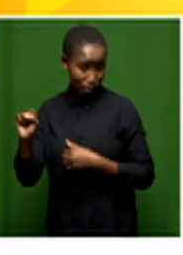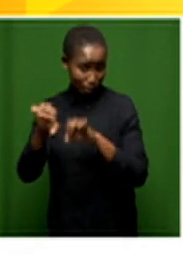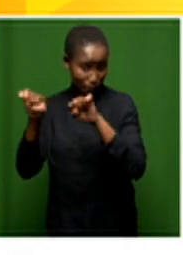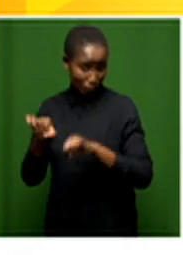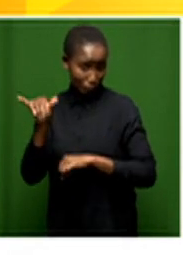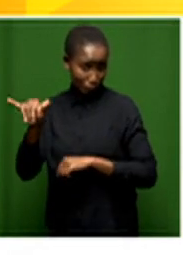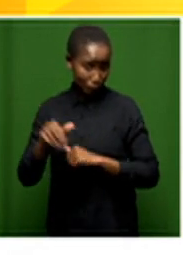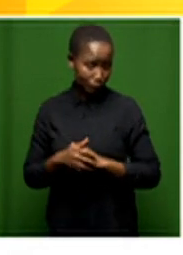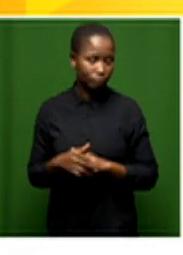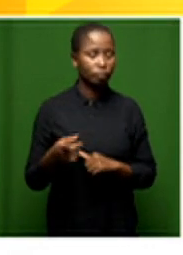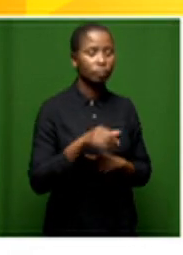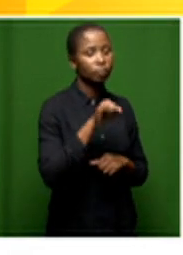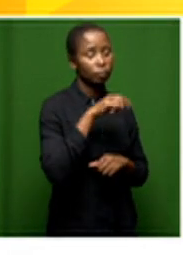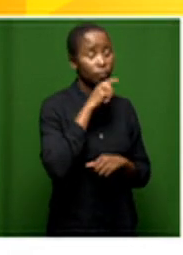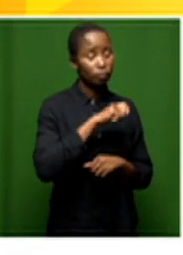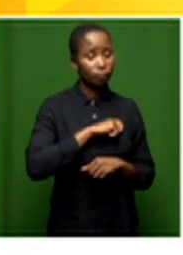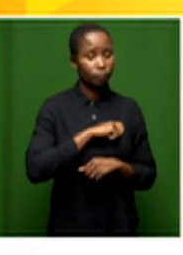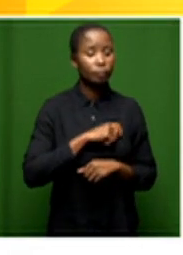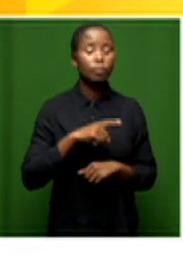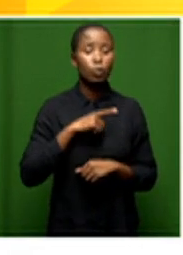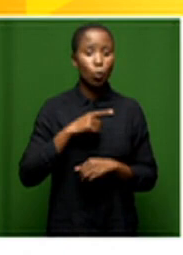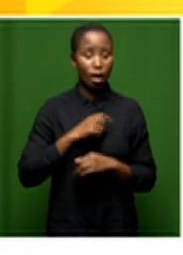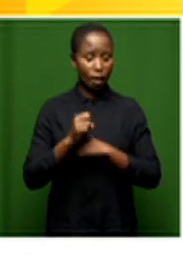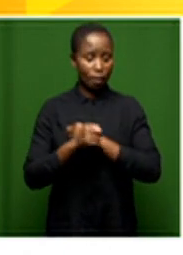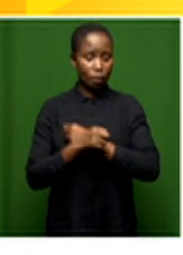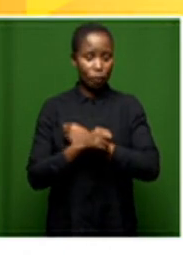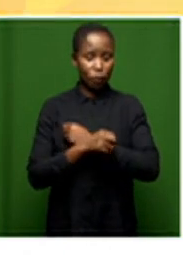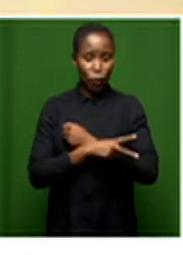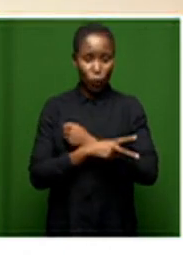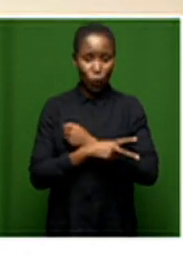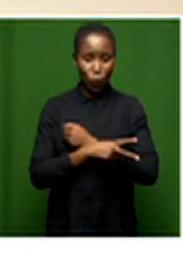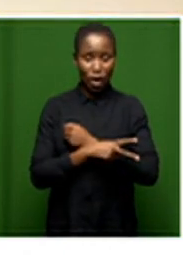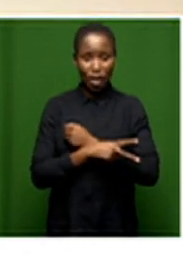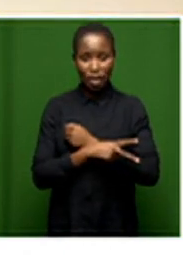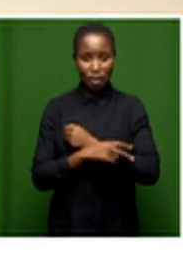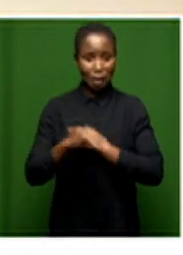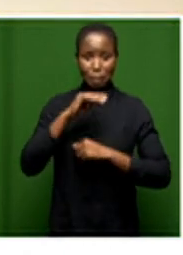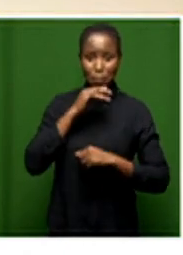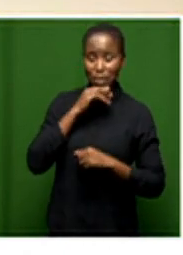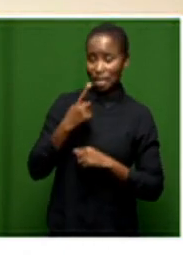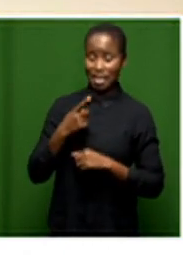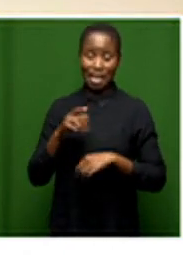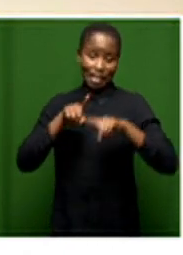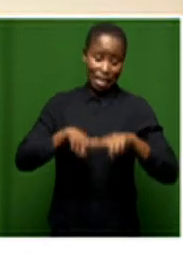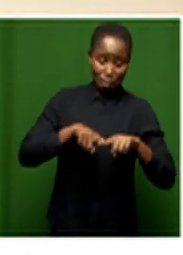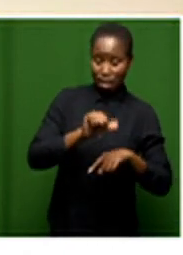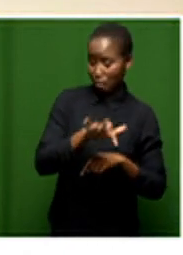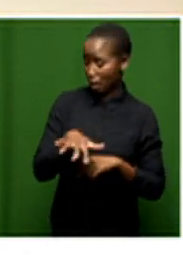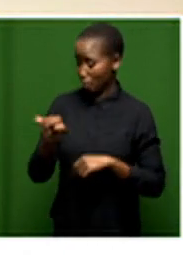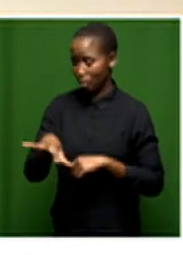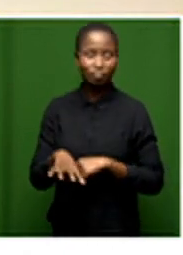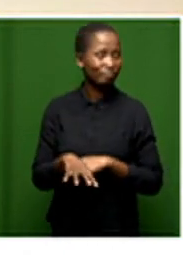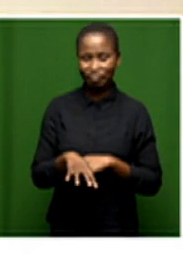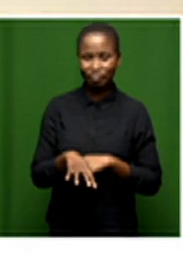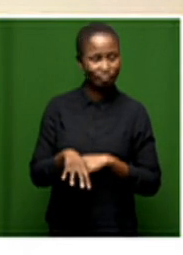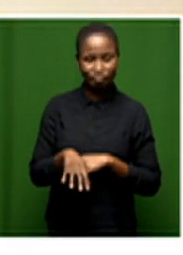So definitely, viruses do not respect boundaries or geographic limitations. And we expect that